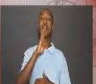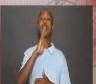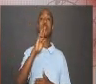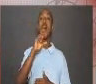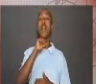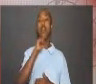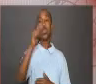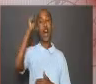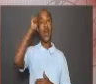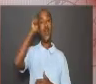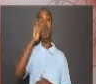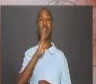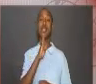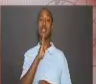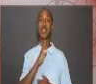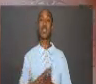not Arrhenius bases?